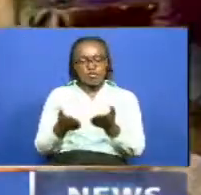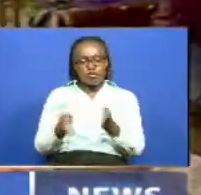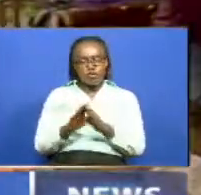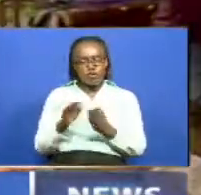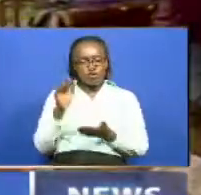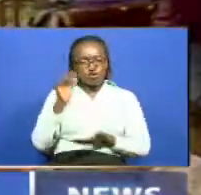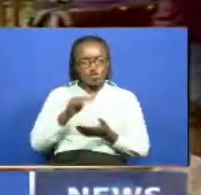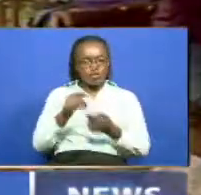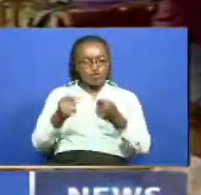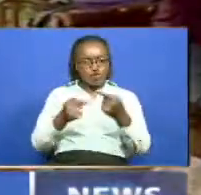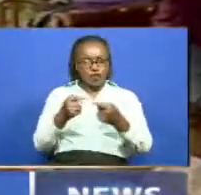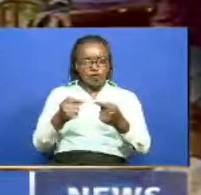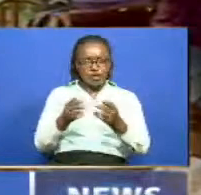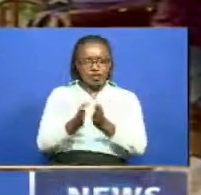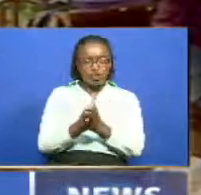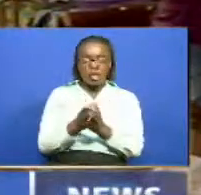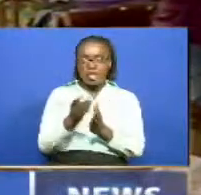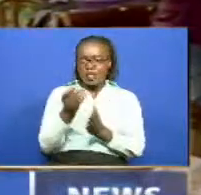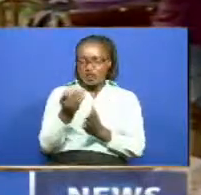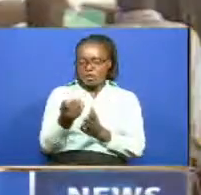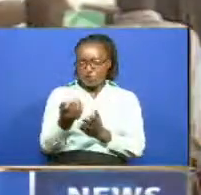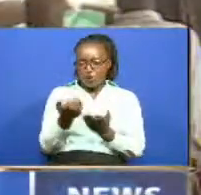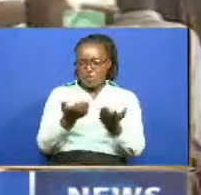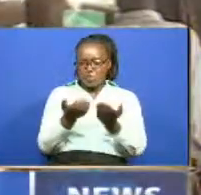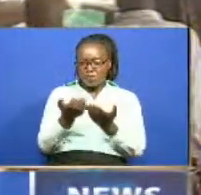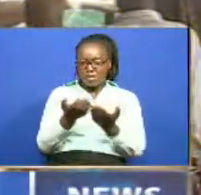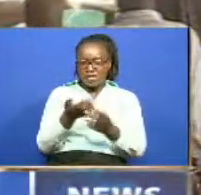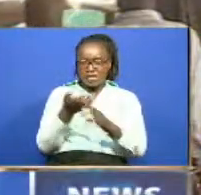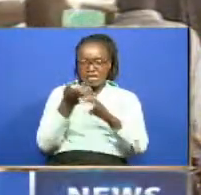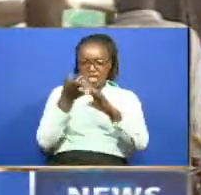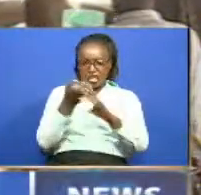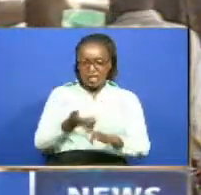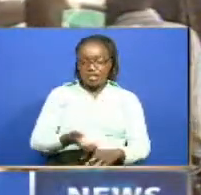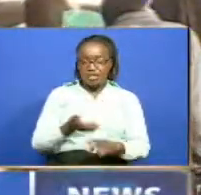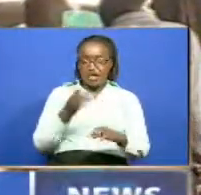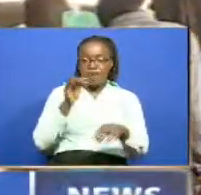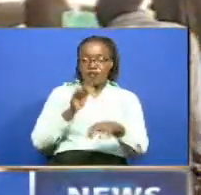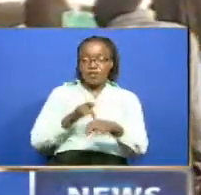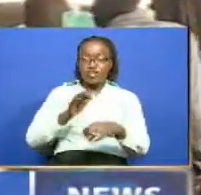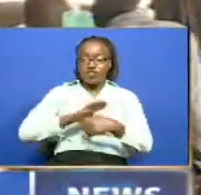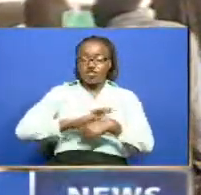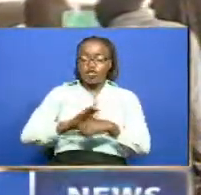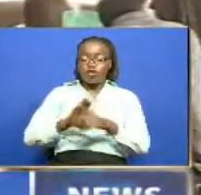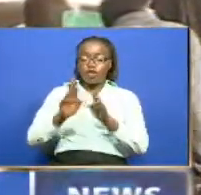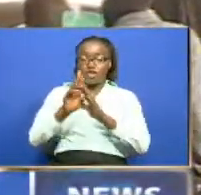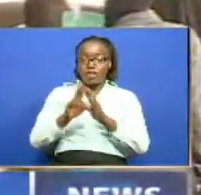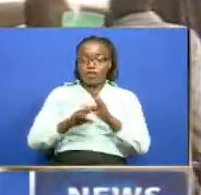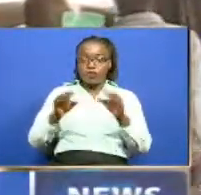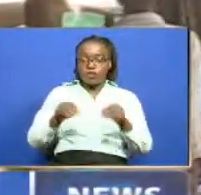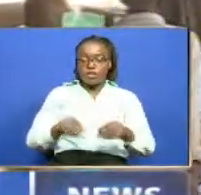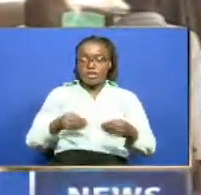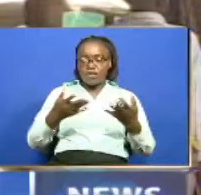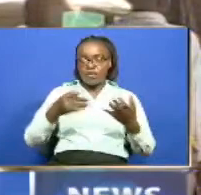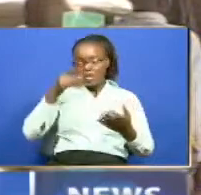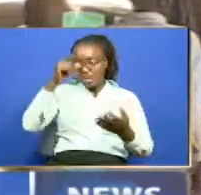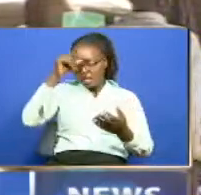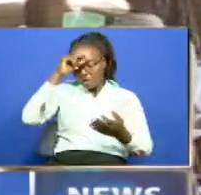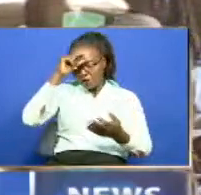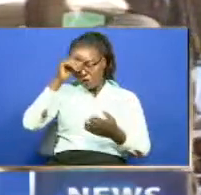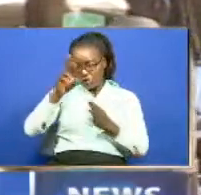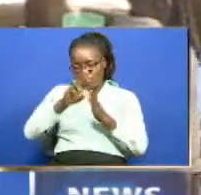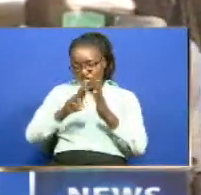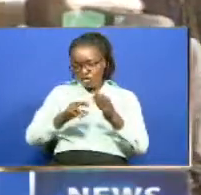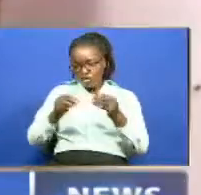operations. Micro and small businesses took the hardest hit when COVID-19 restrictions were imposed. The government came up with measures